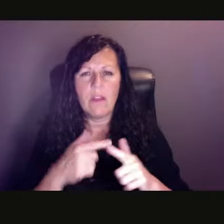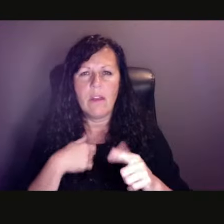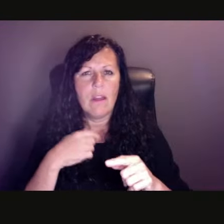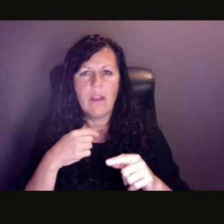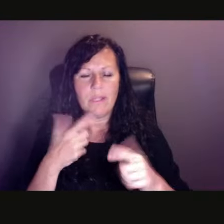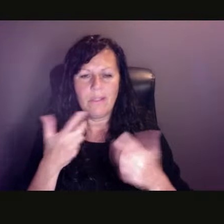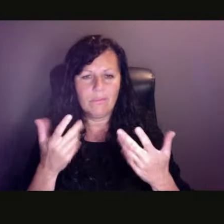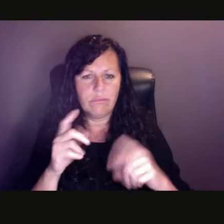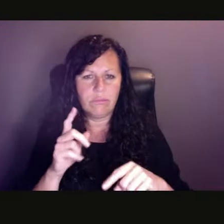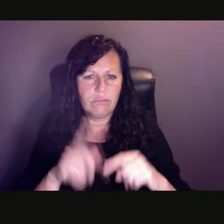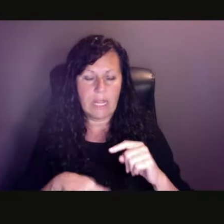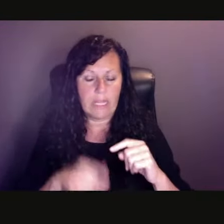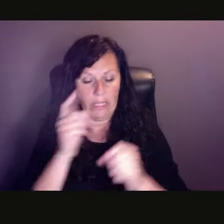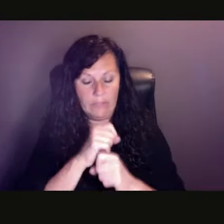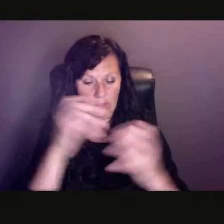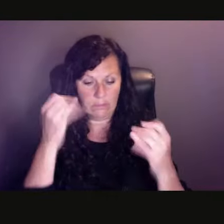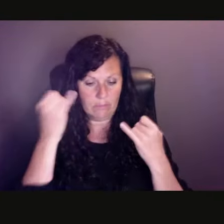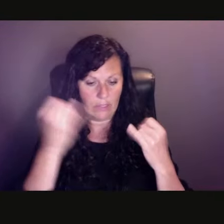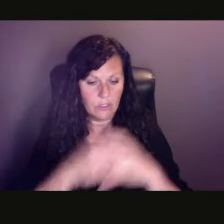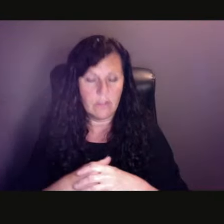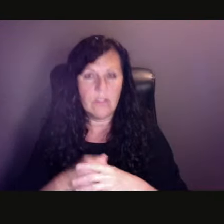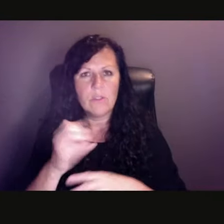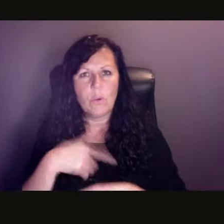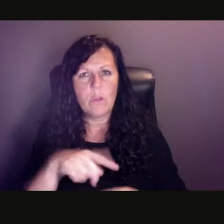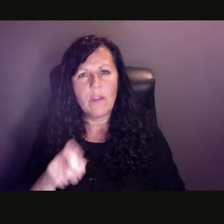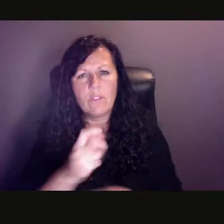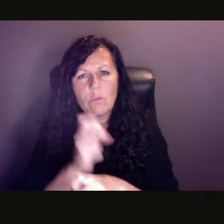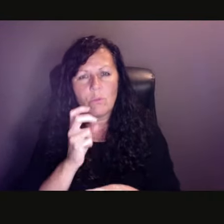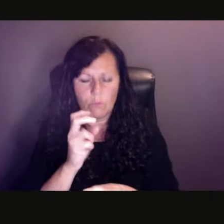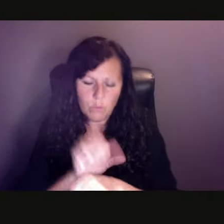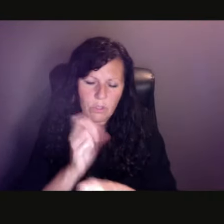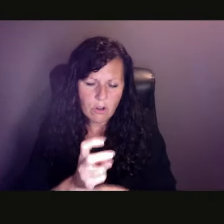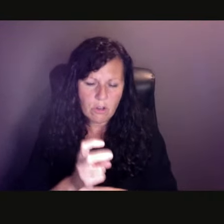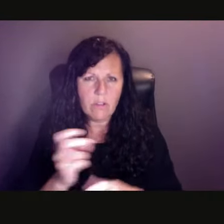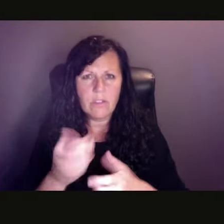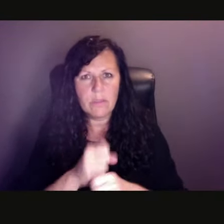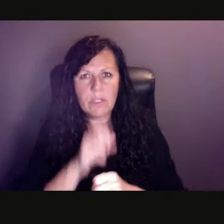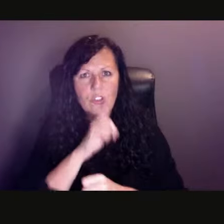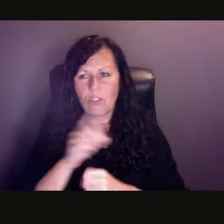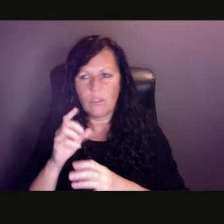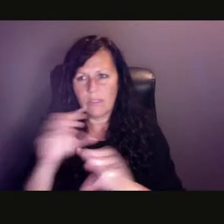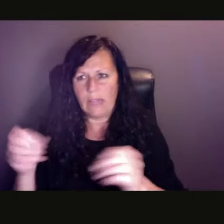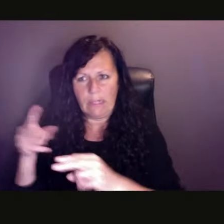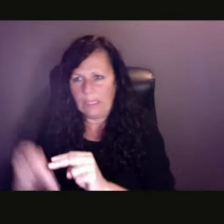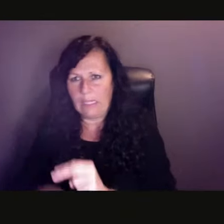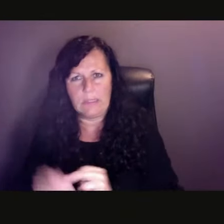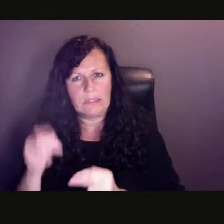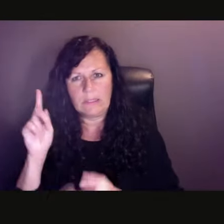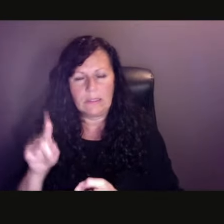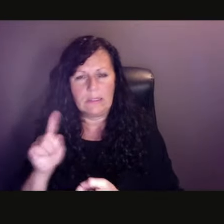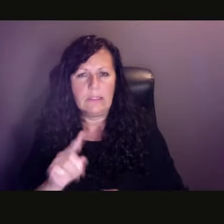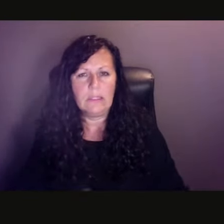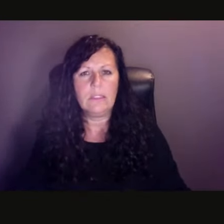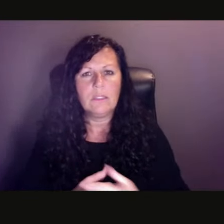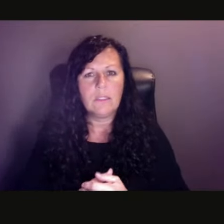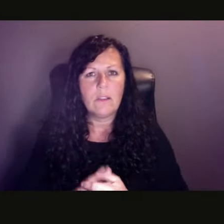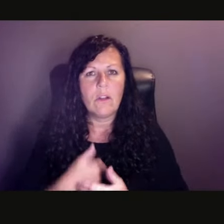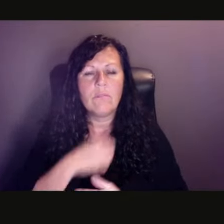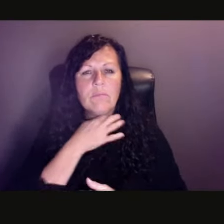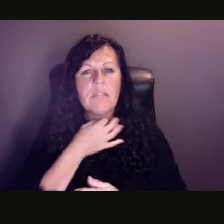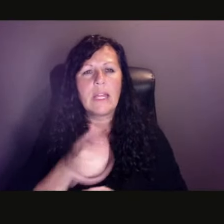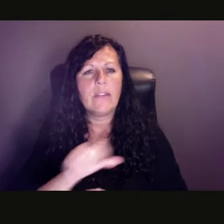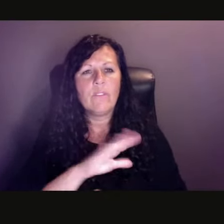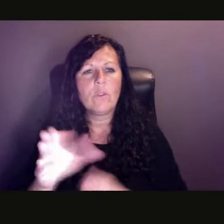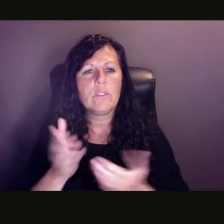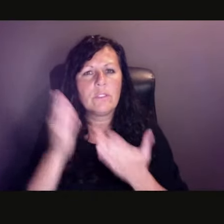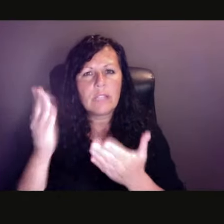I can't even go there. So we've got to work hard to make sure that doesn't happen. So those are my thoughts. I don't have any other suggestions on how you could get a